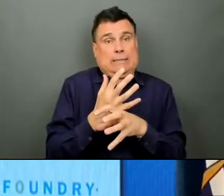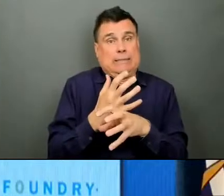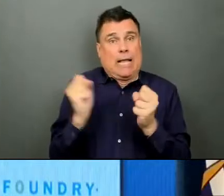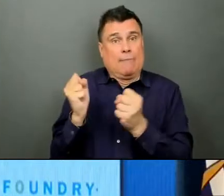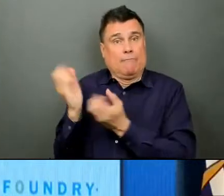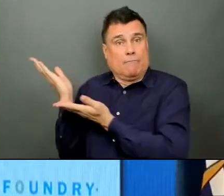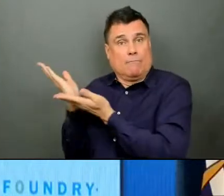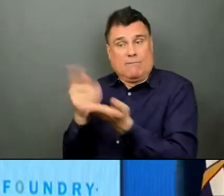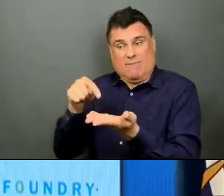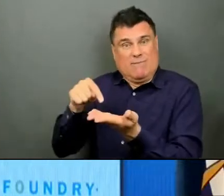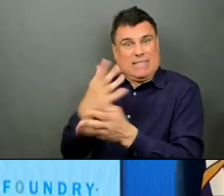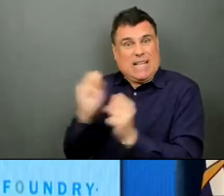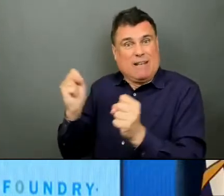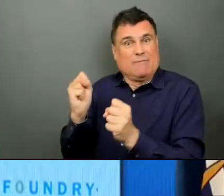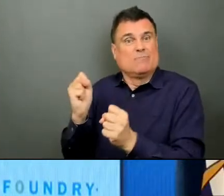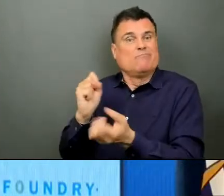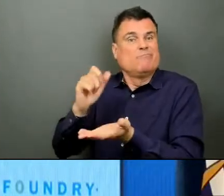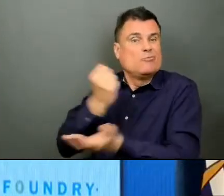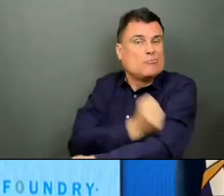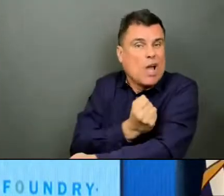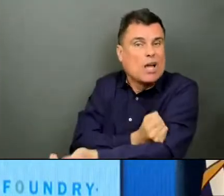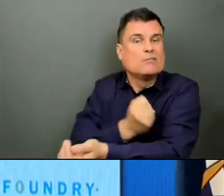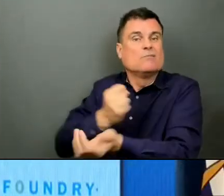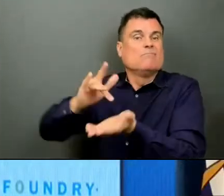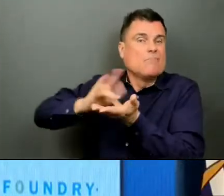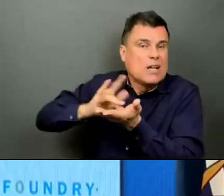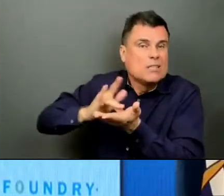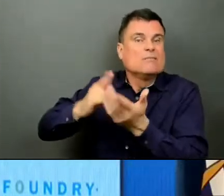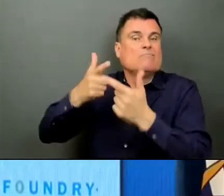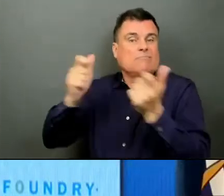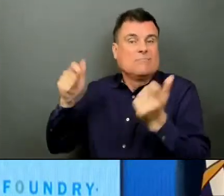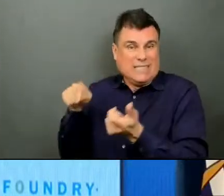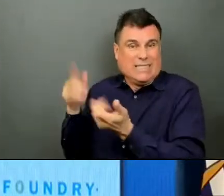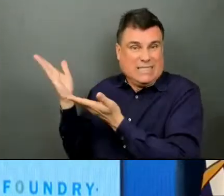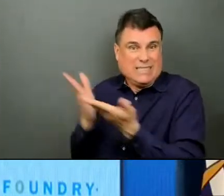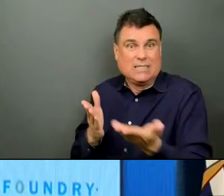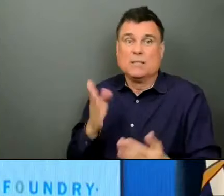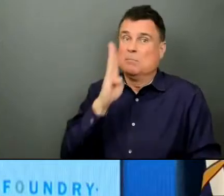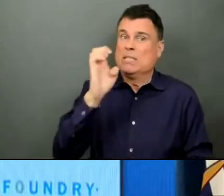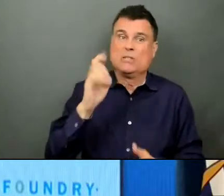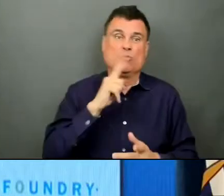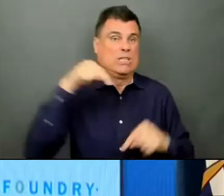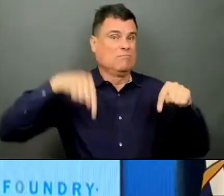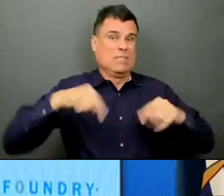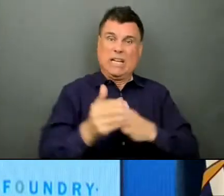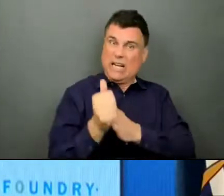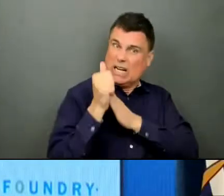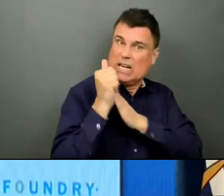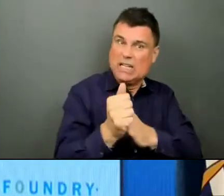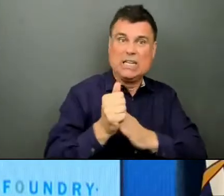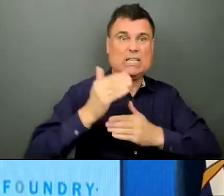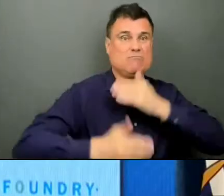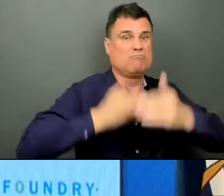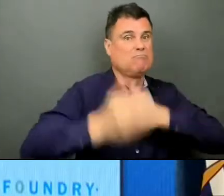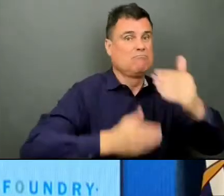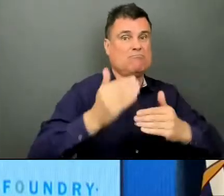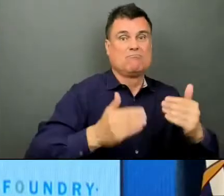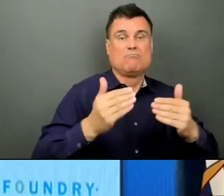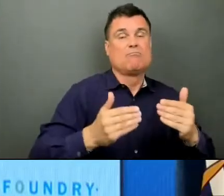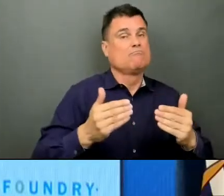already been a 400% increase in the number of people that are prescribed safer supply. We expanded the